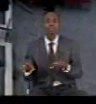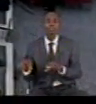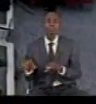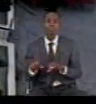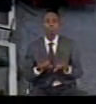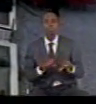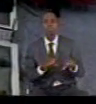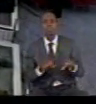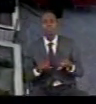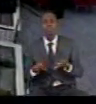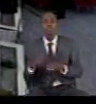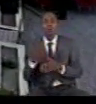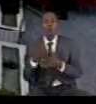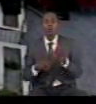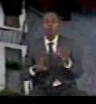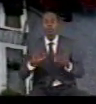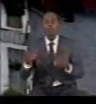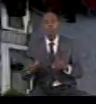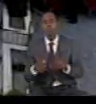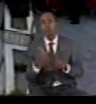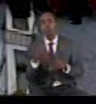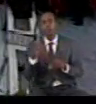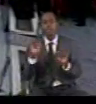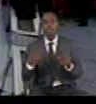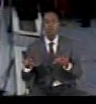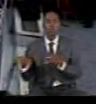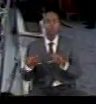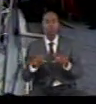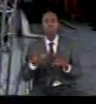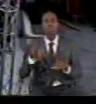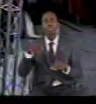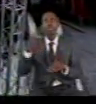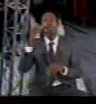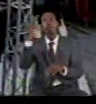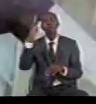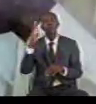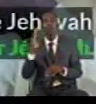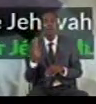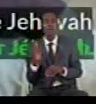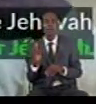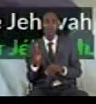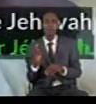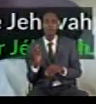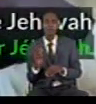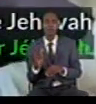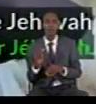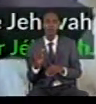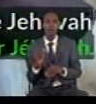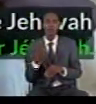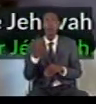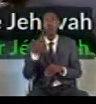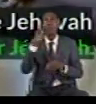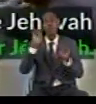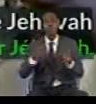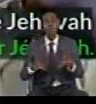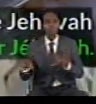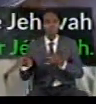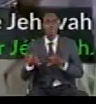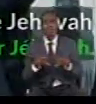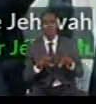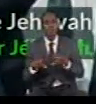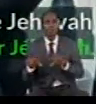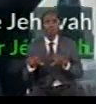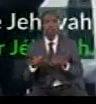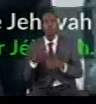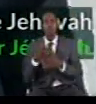do what no man can do, Jehovah. Only you can do, only you can do